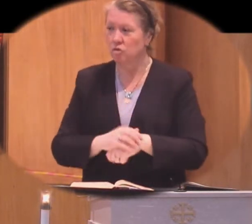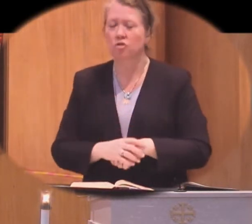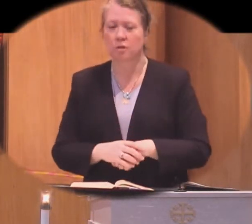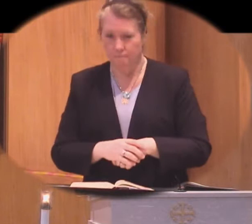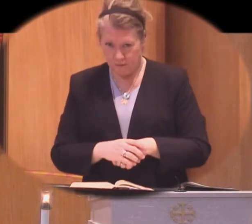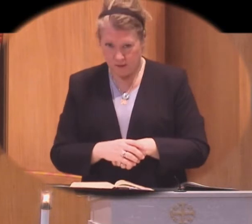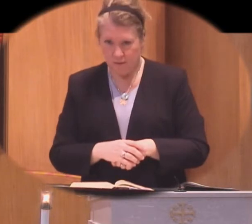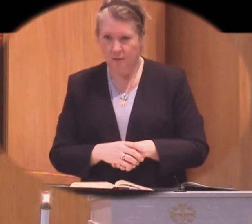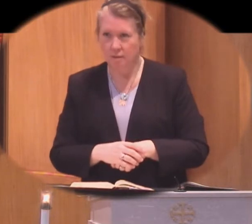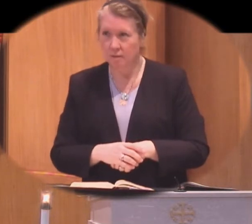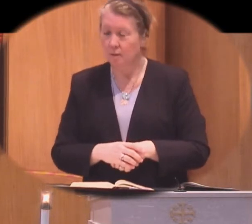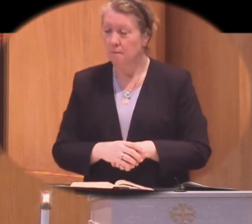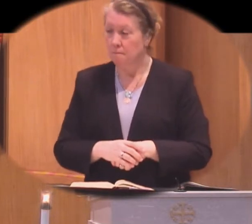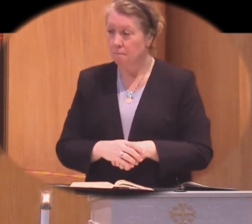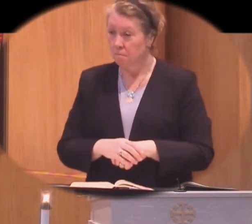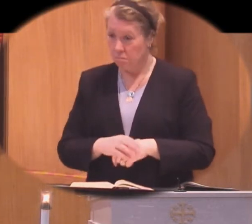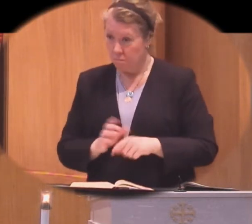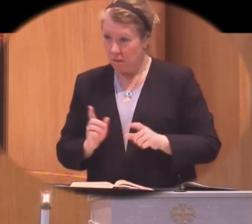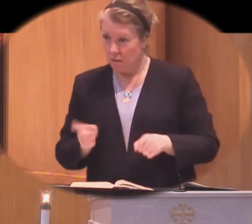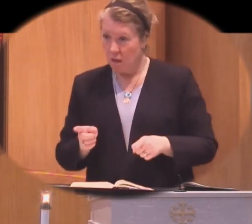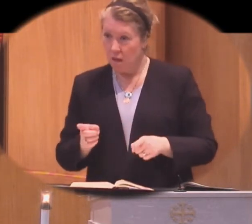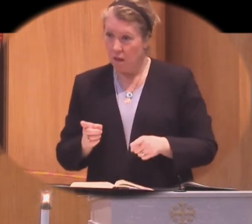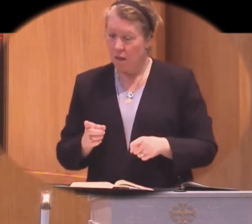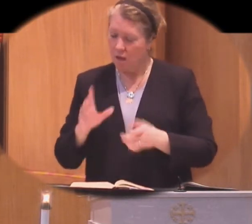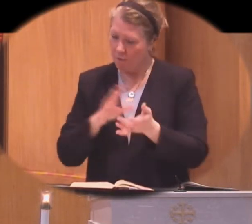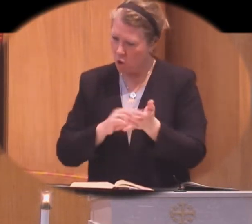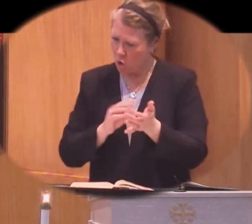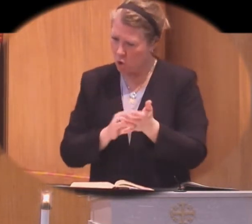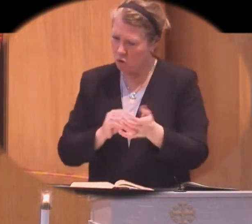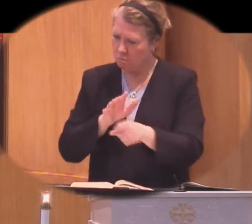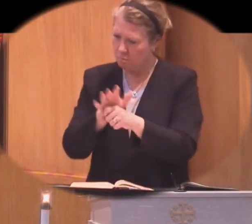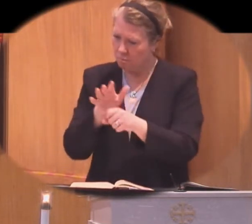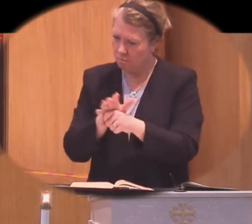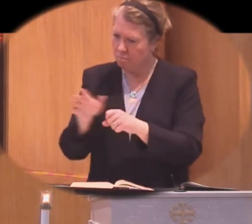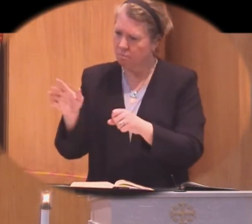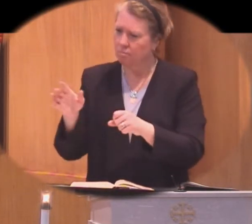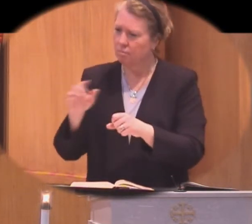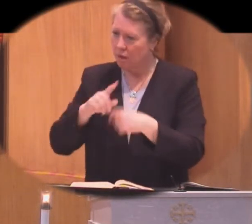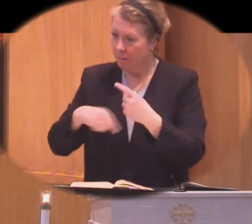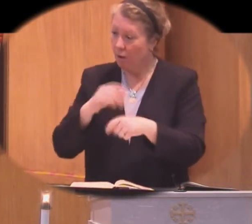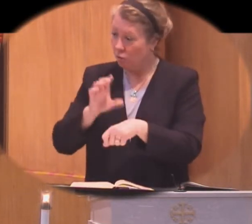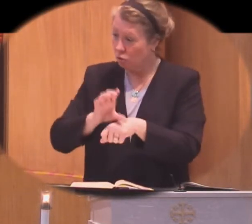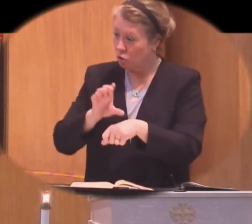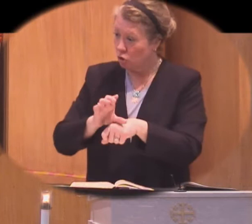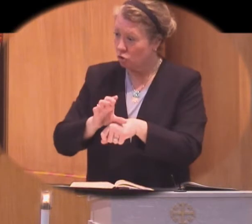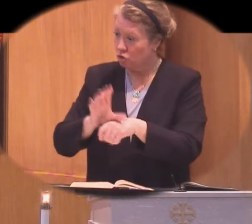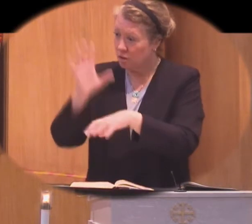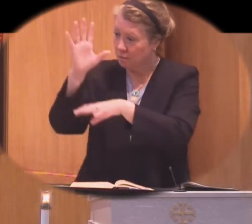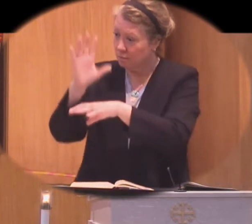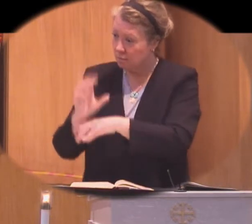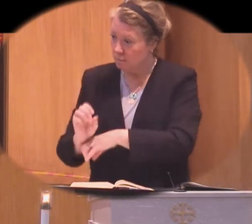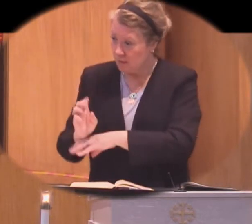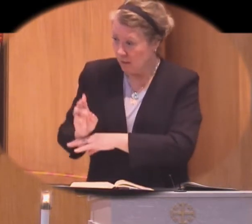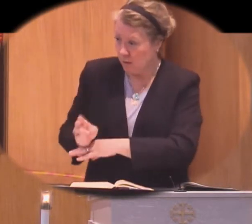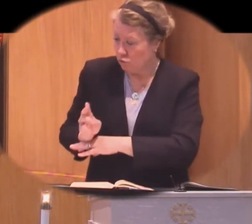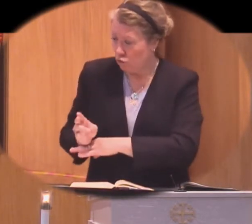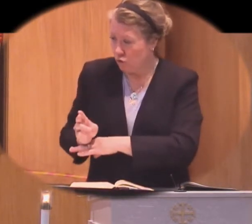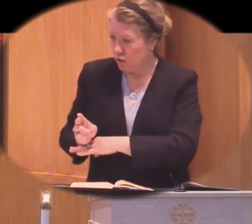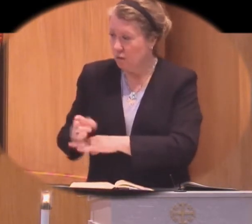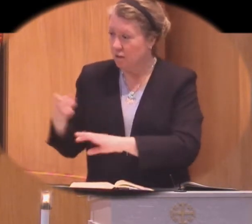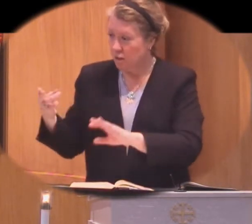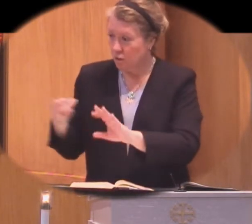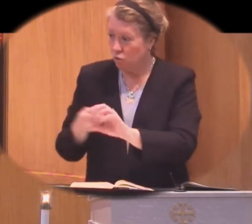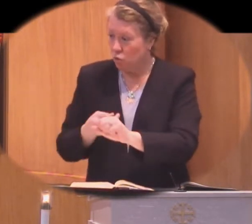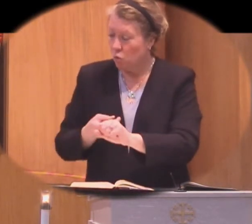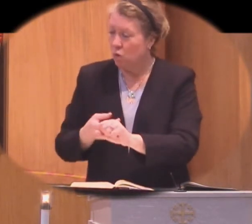And have they reflected sufficiently on the tradition of the Church, which is their heritage, and joined their brothers and sisters